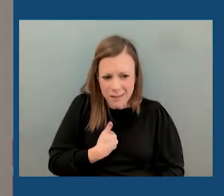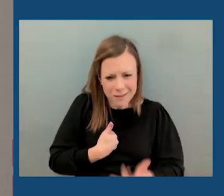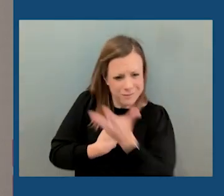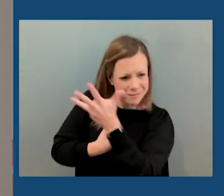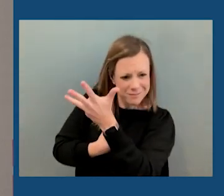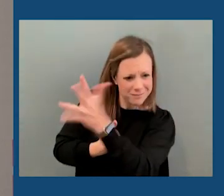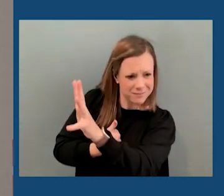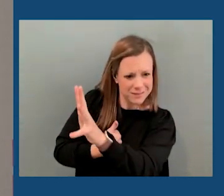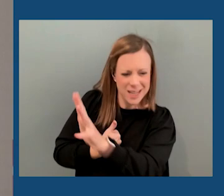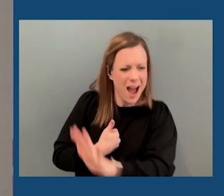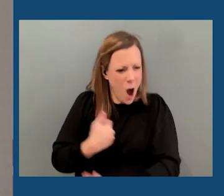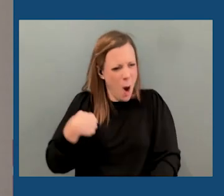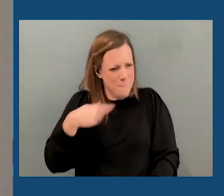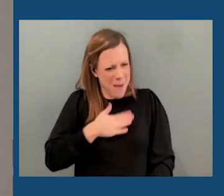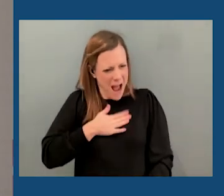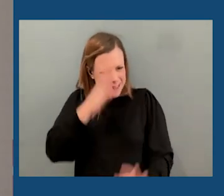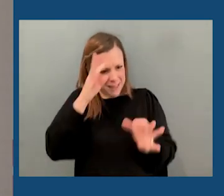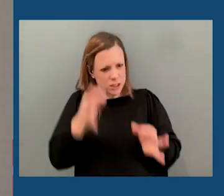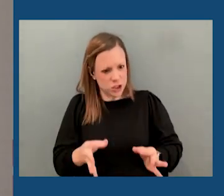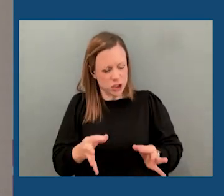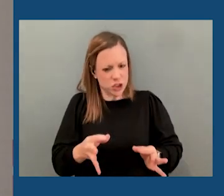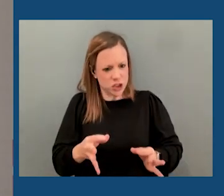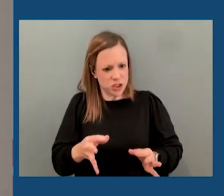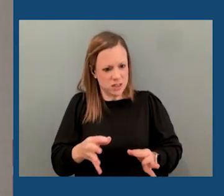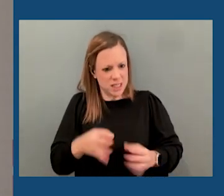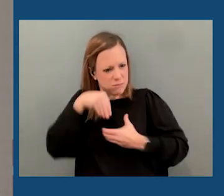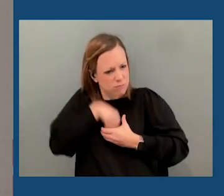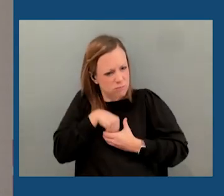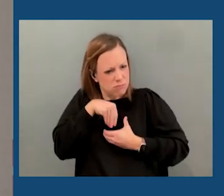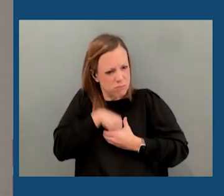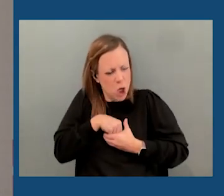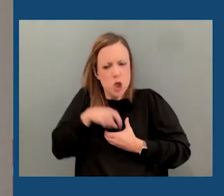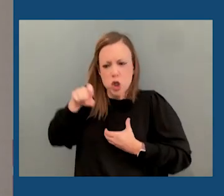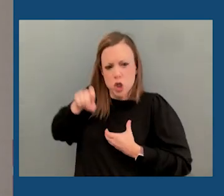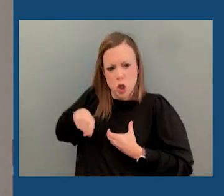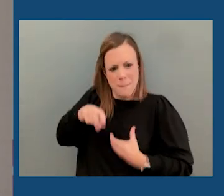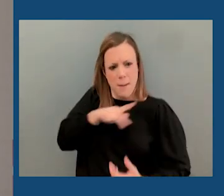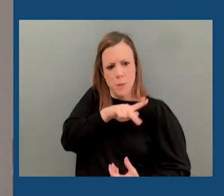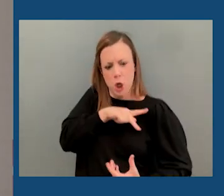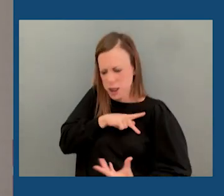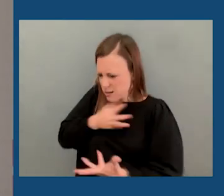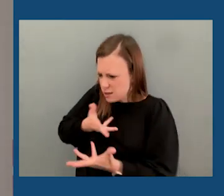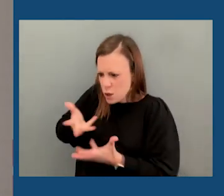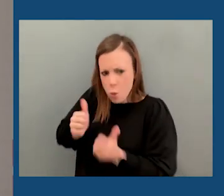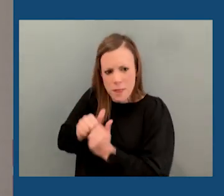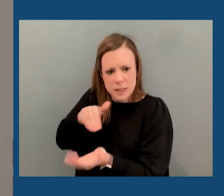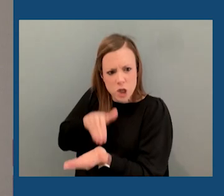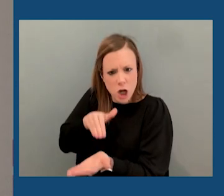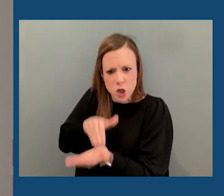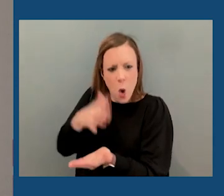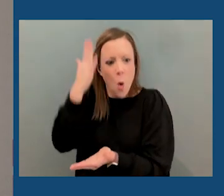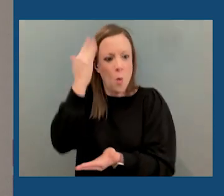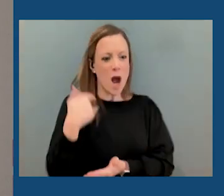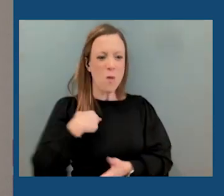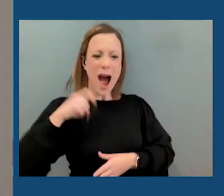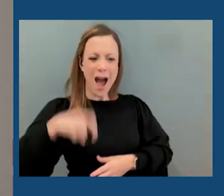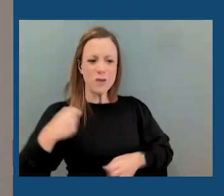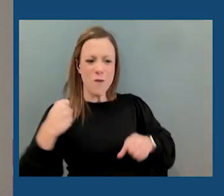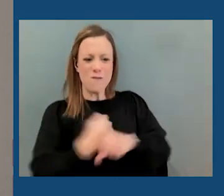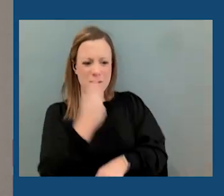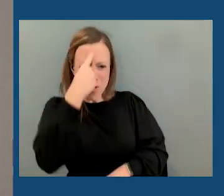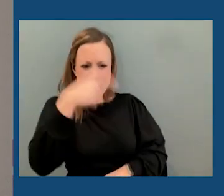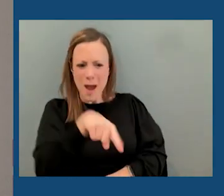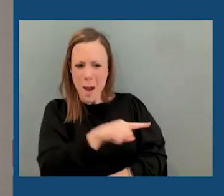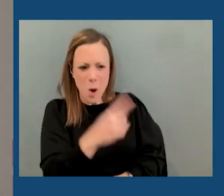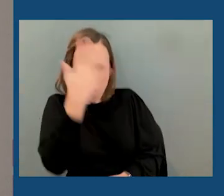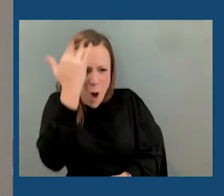to be made personally with their doctors? Why do I have to continue this fight? And I look back, because